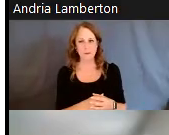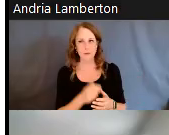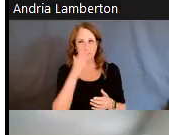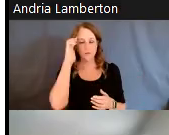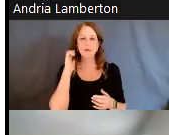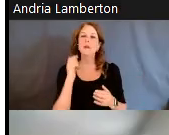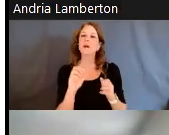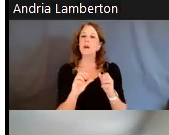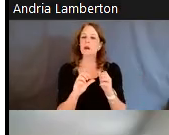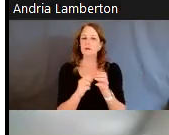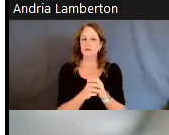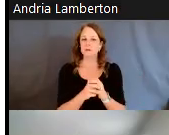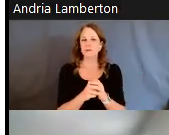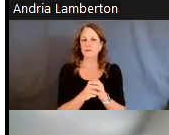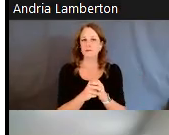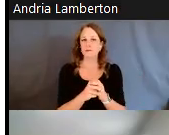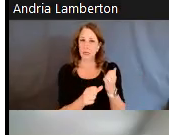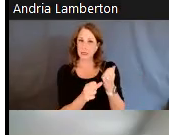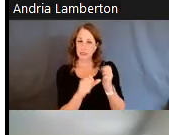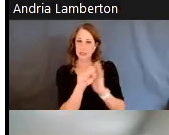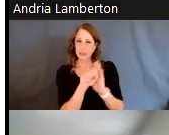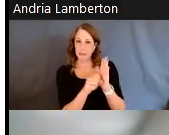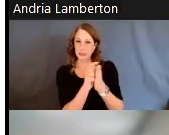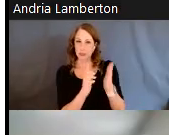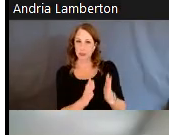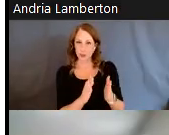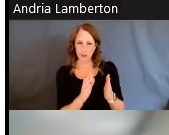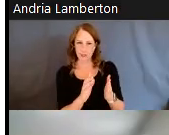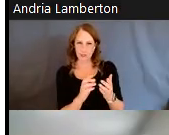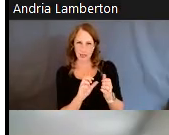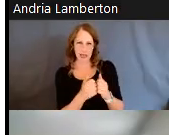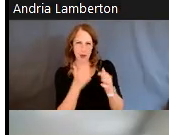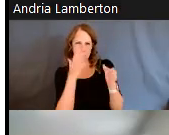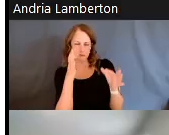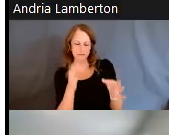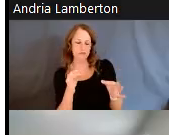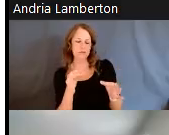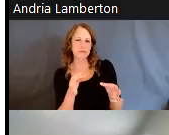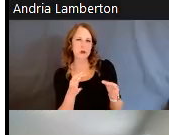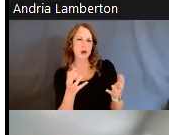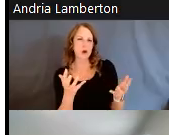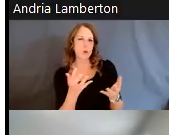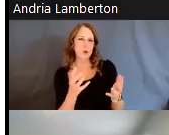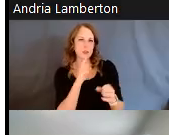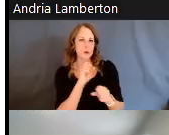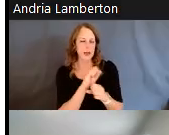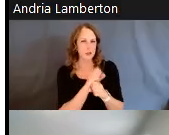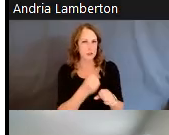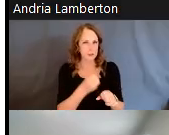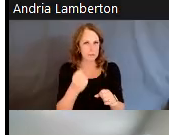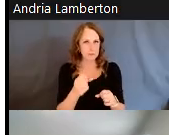So how do assistant state's attorneys and state's attorneys' offices determine what to charge and who to